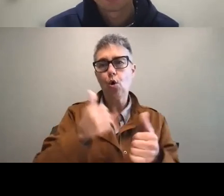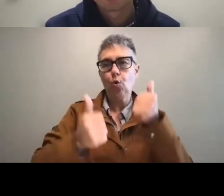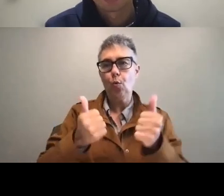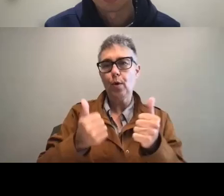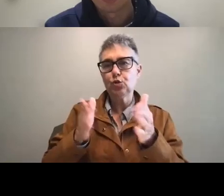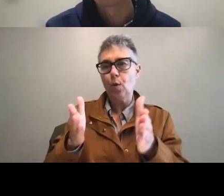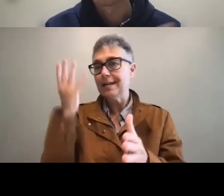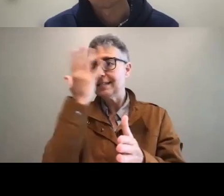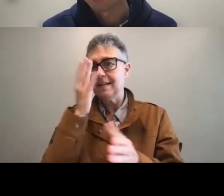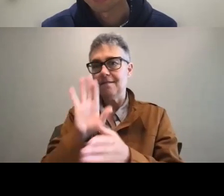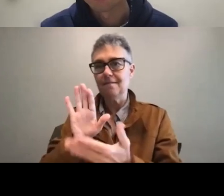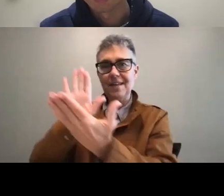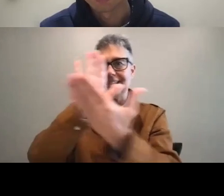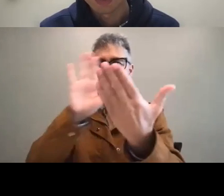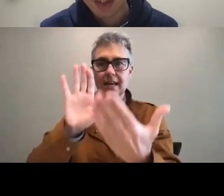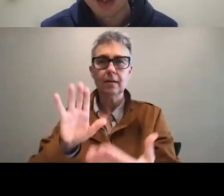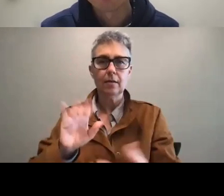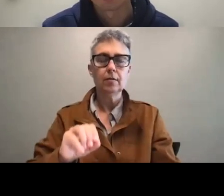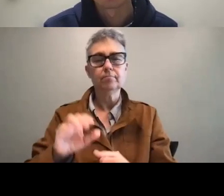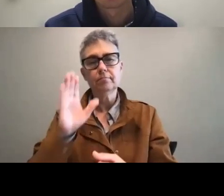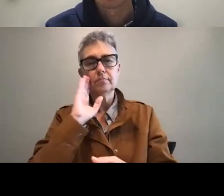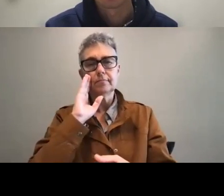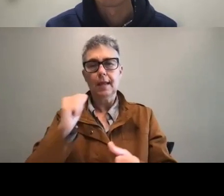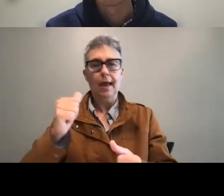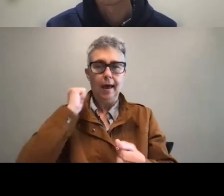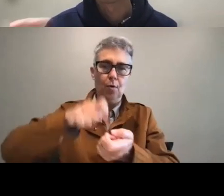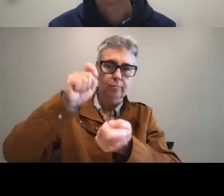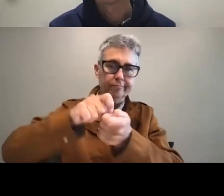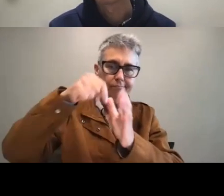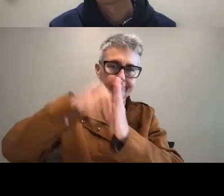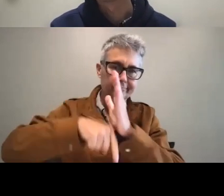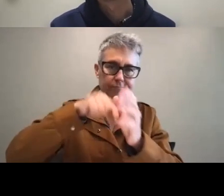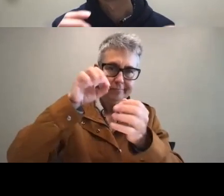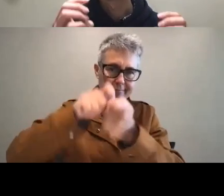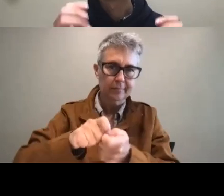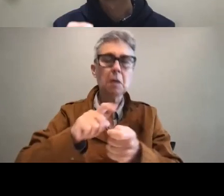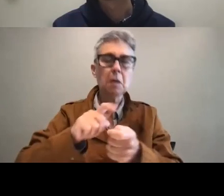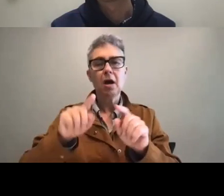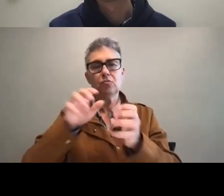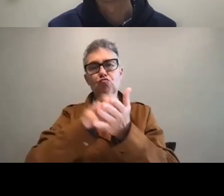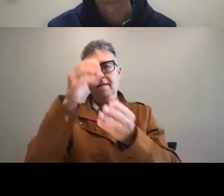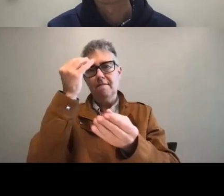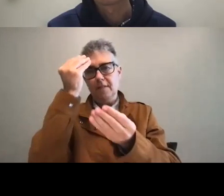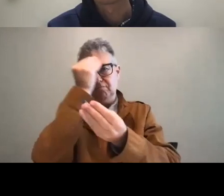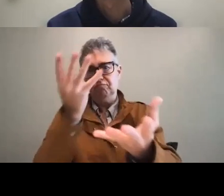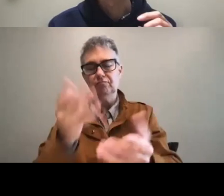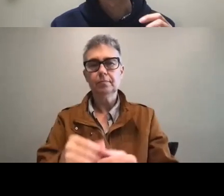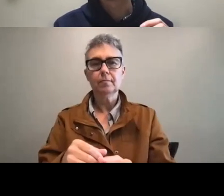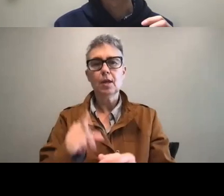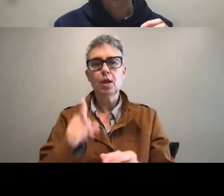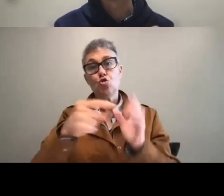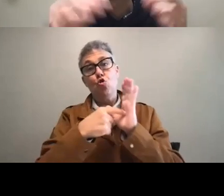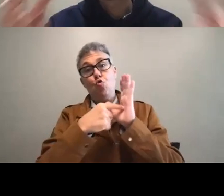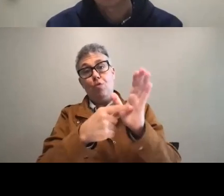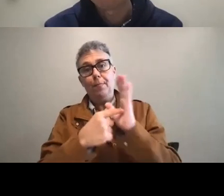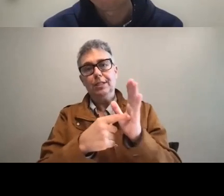residues. I will not go into the details, but this is the rough idea, right? So basically, you are generating